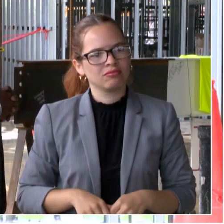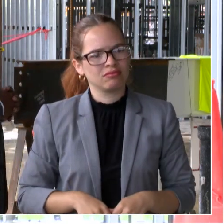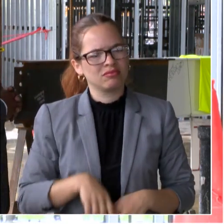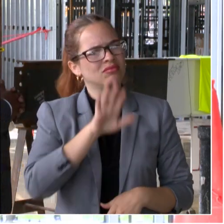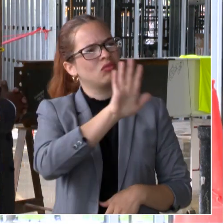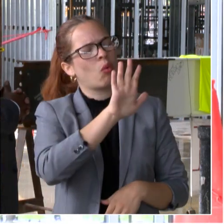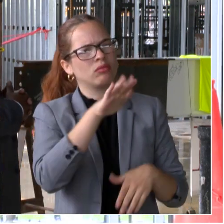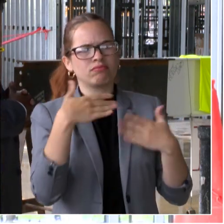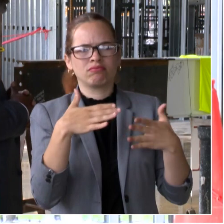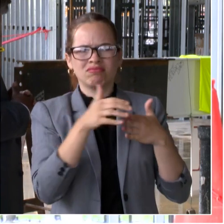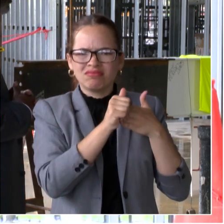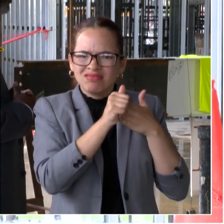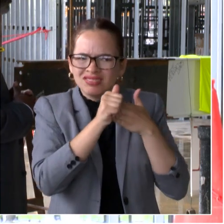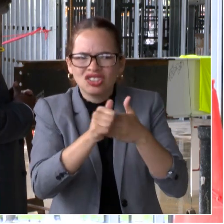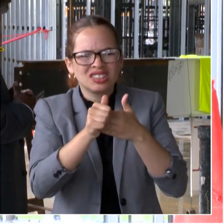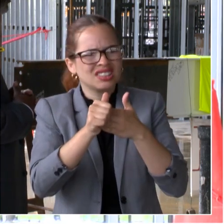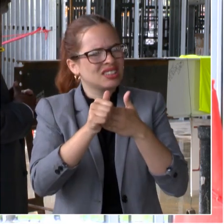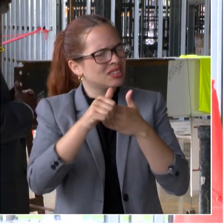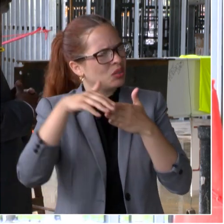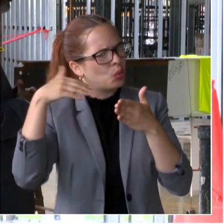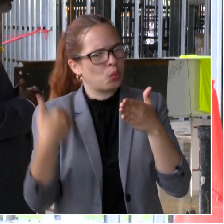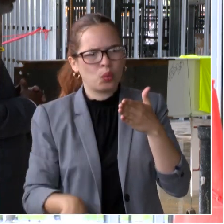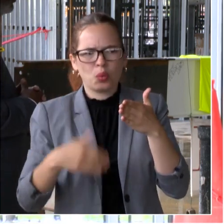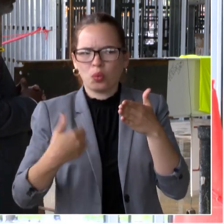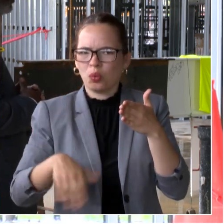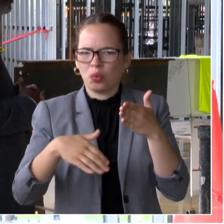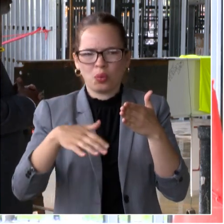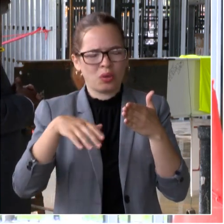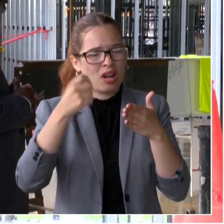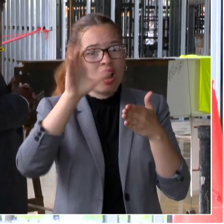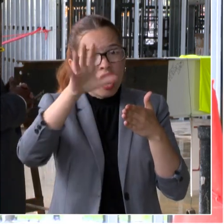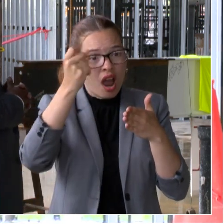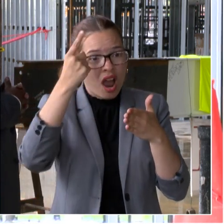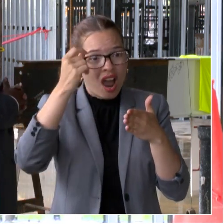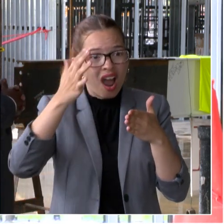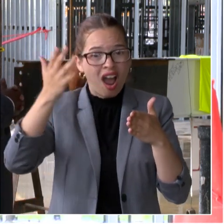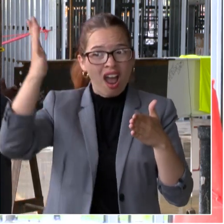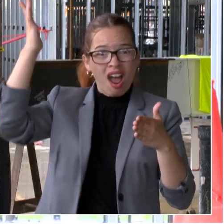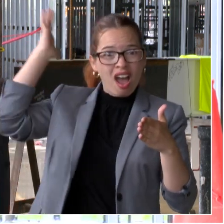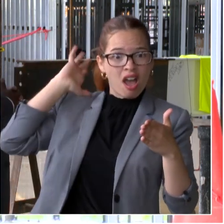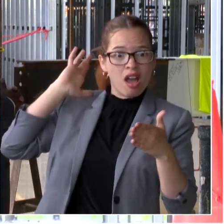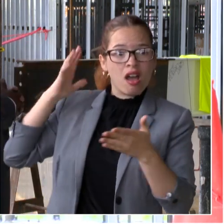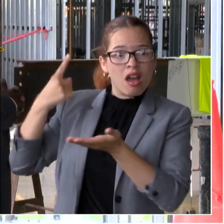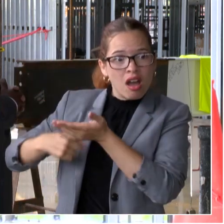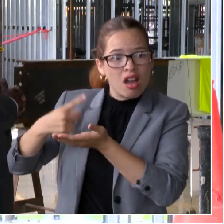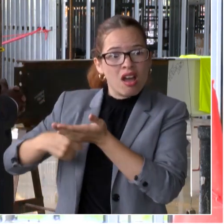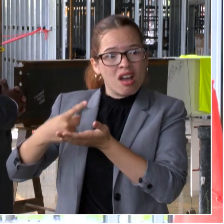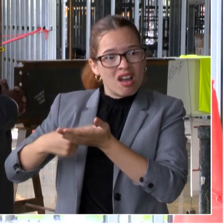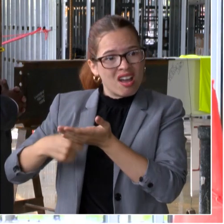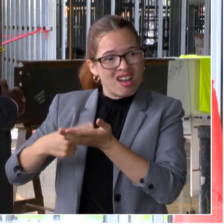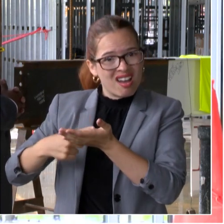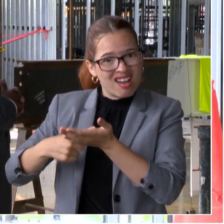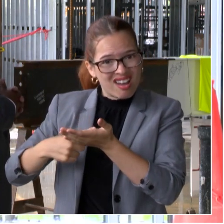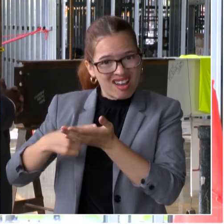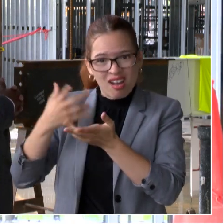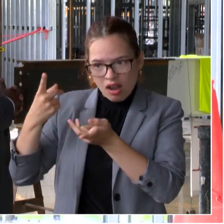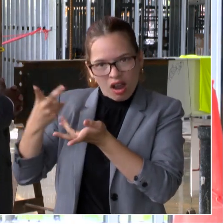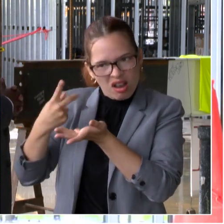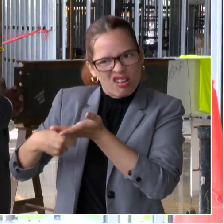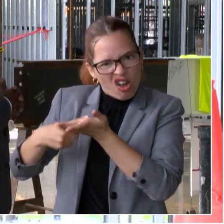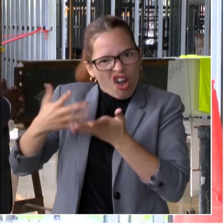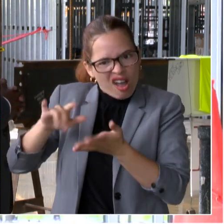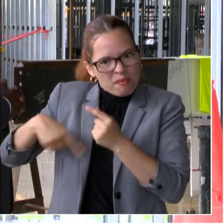I see Calvin Smith, who's also our former chair of our Ward 8 Health Council here. Give him a round of applause. Thank you for your leadership, Calvin. I know